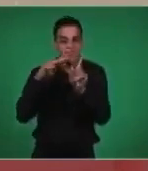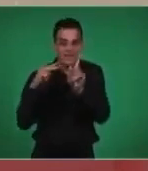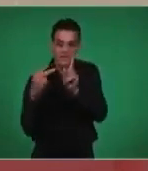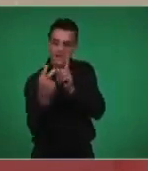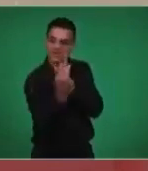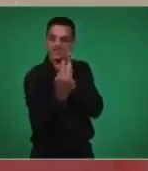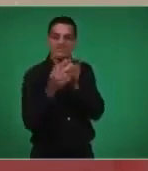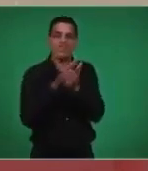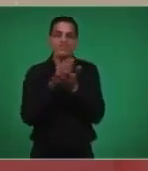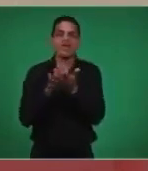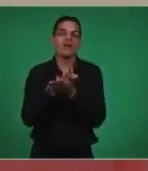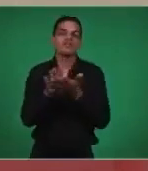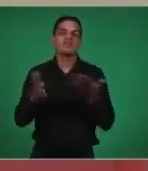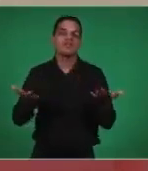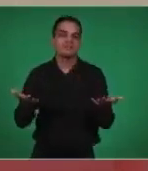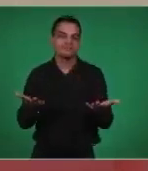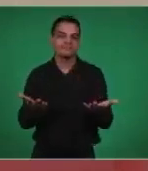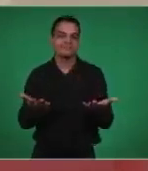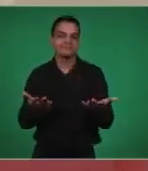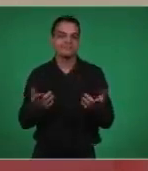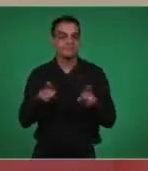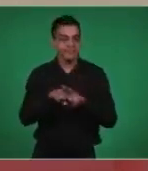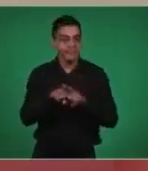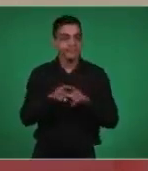to live, and this,